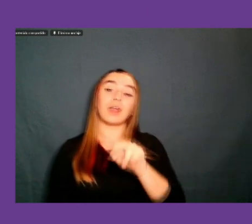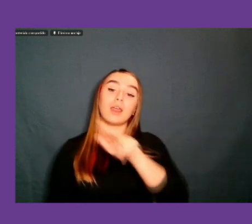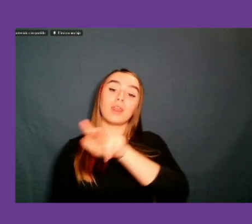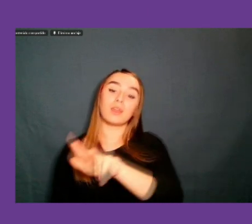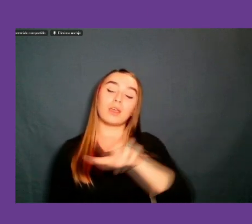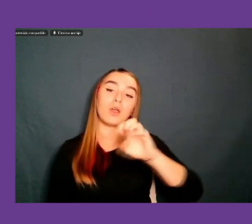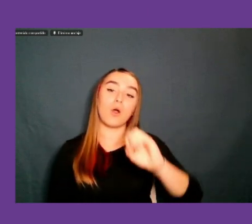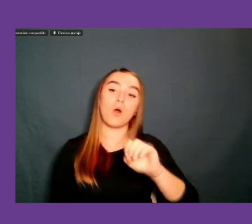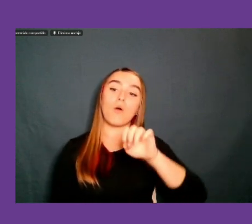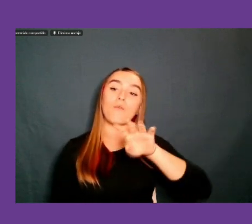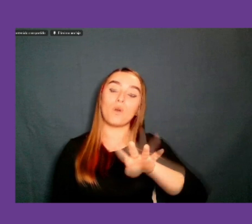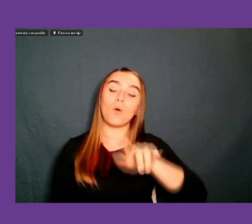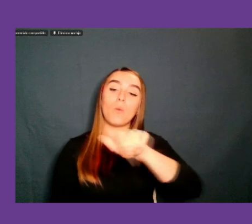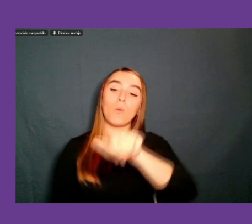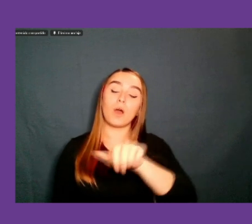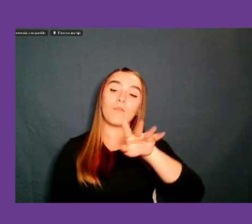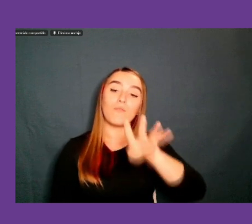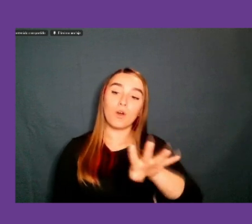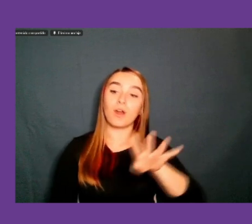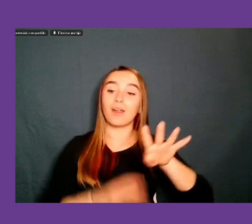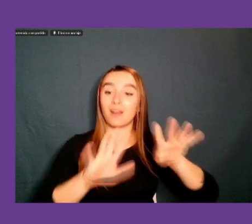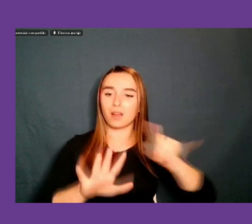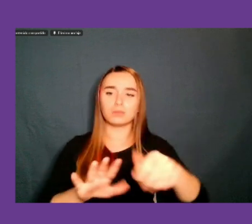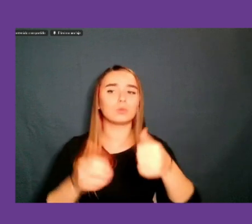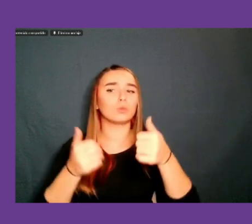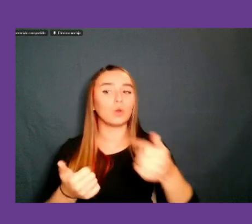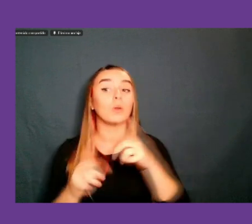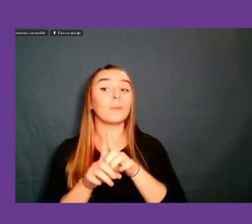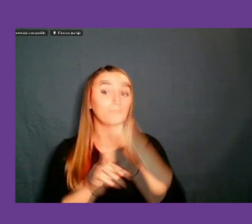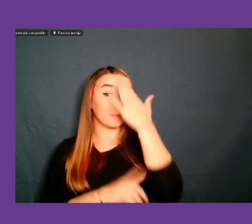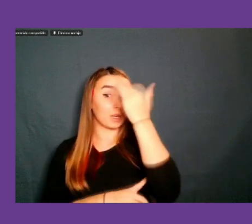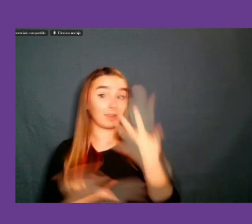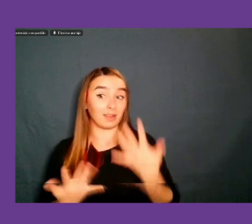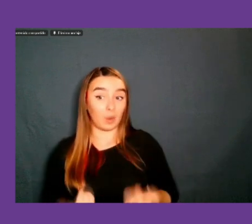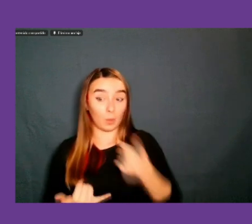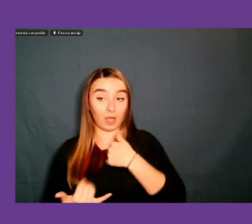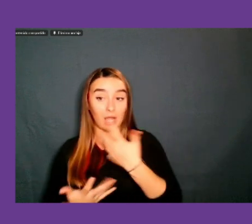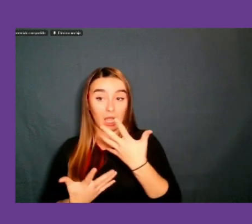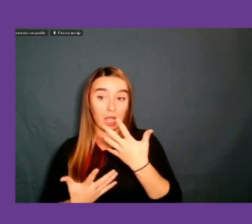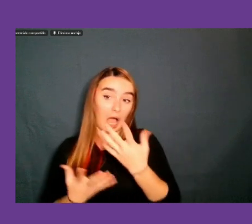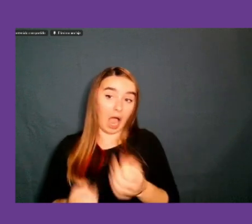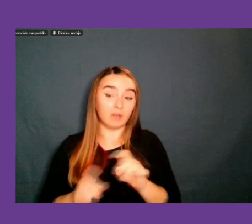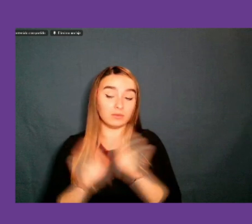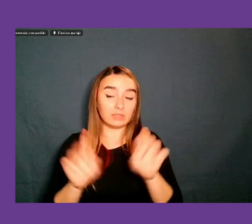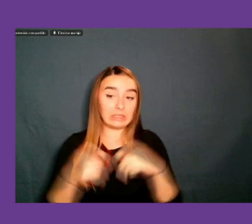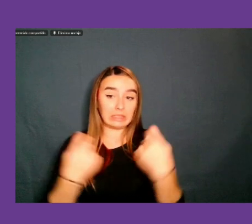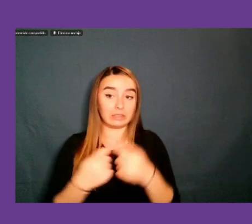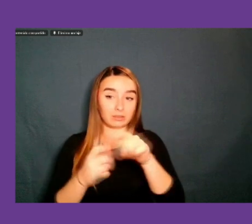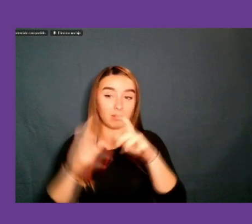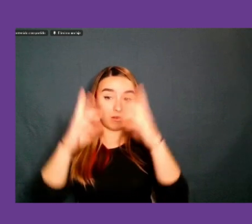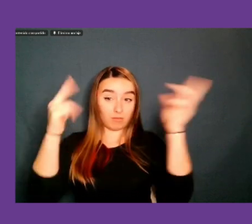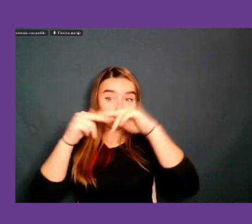good opportunity because we now have a GitLab channel that you can follow all the discussions in. It's a long address, but